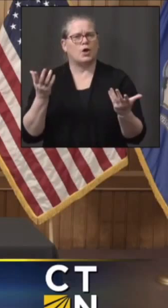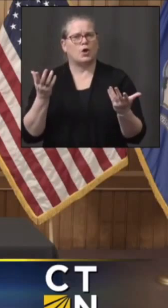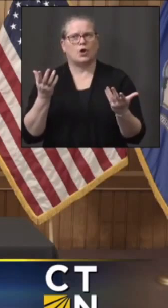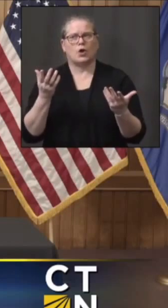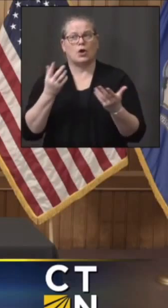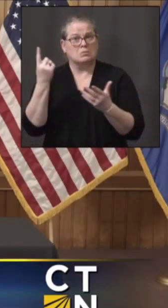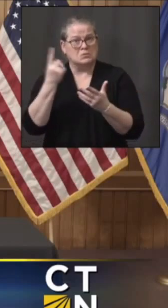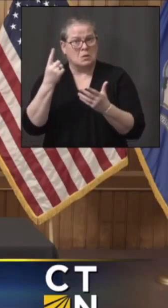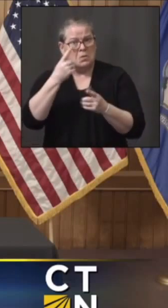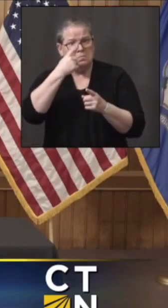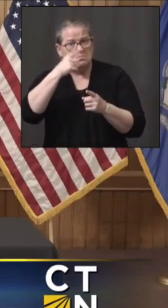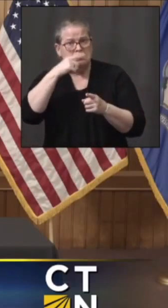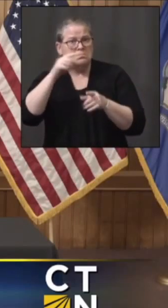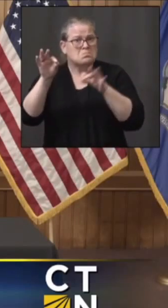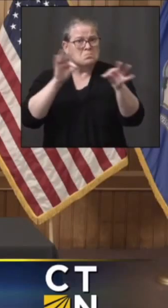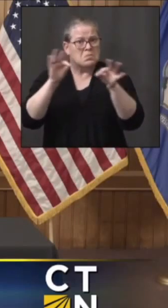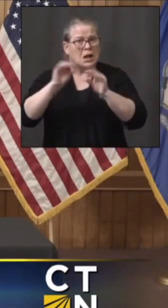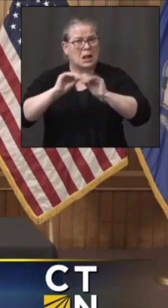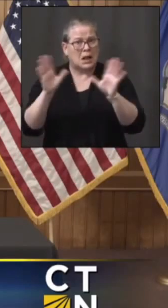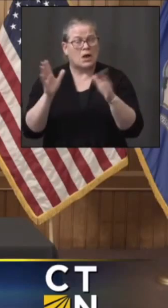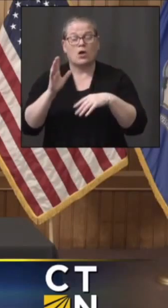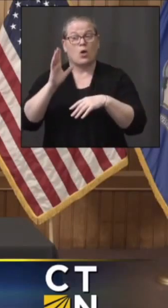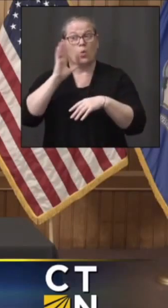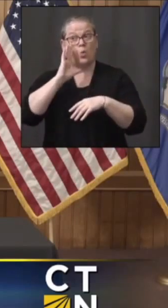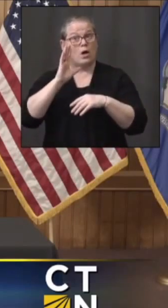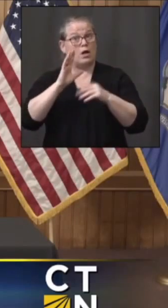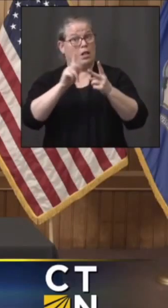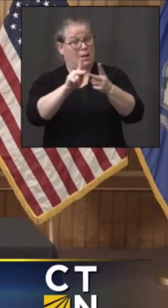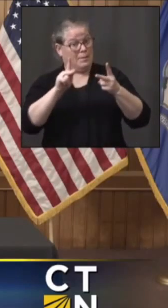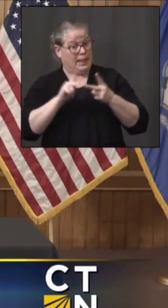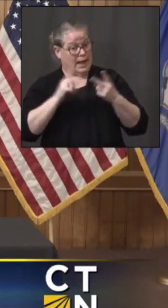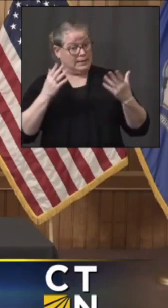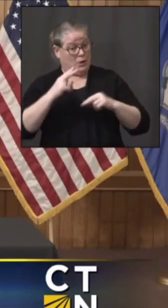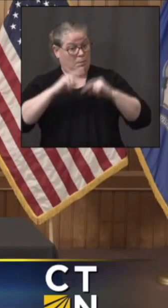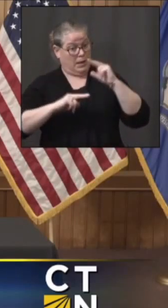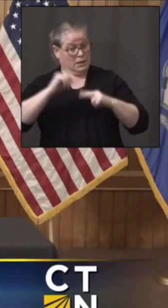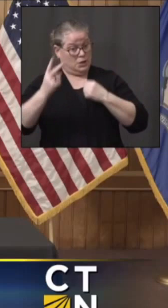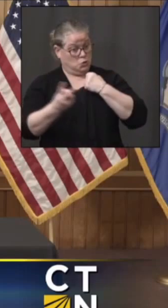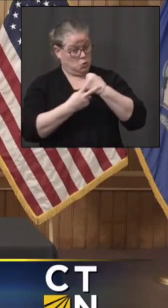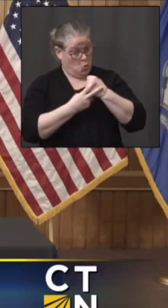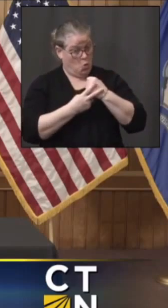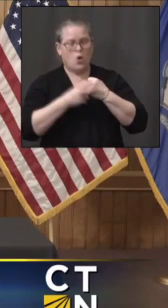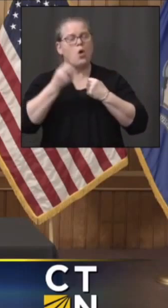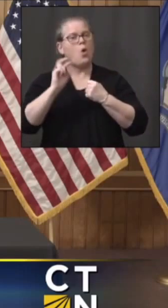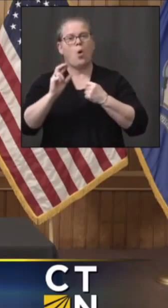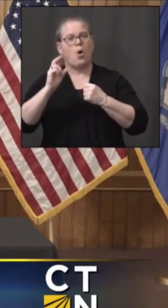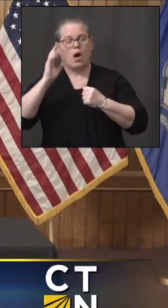is it going straight to the hospitals and areas it needs to be?